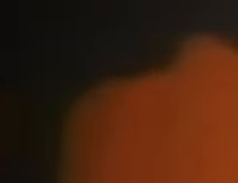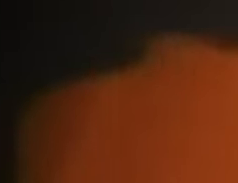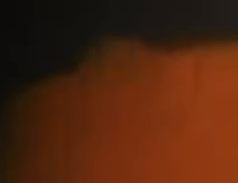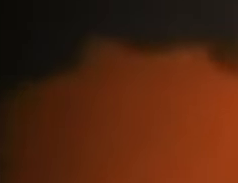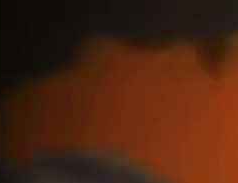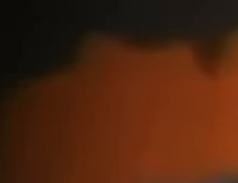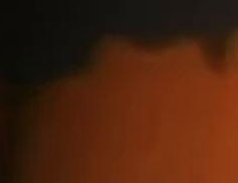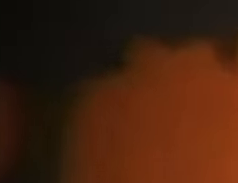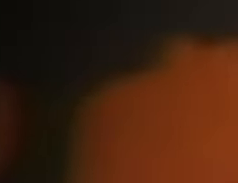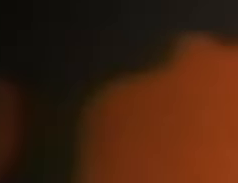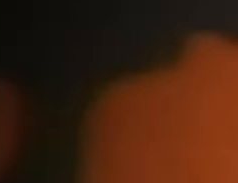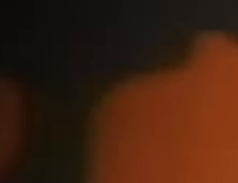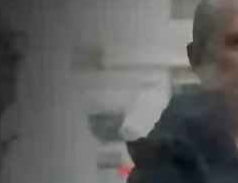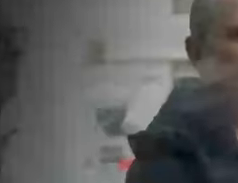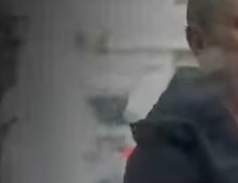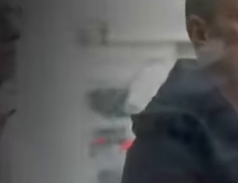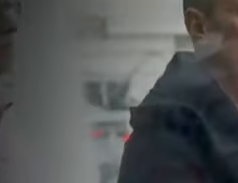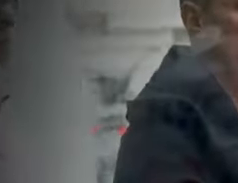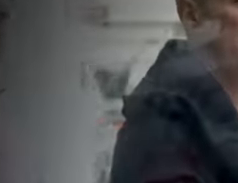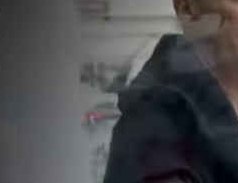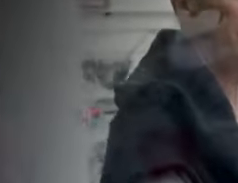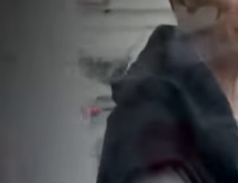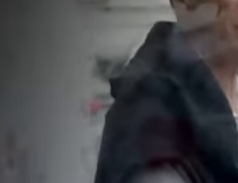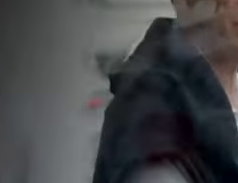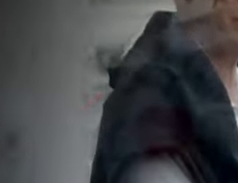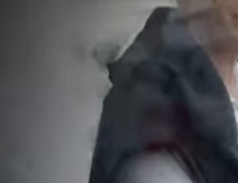your voices be heard.